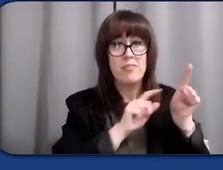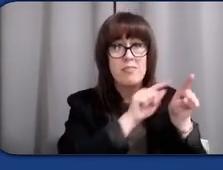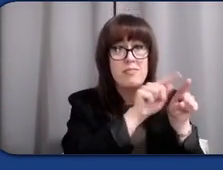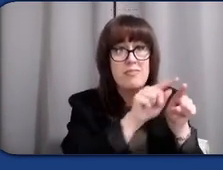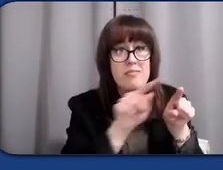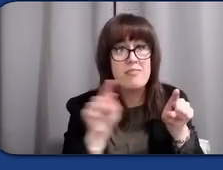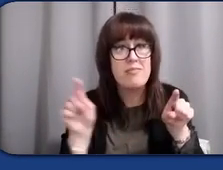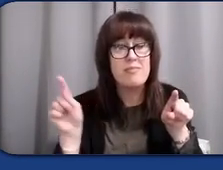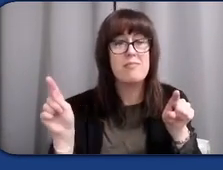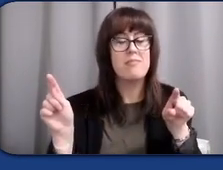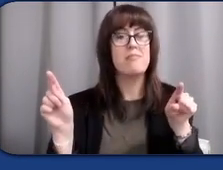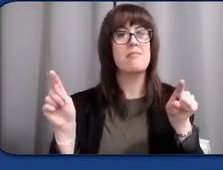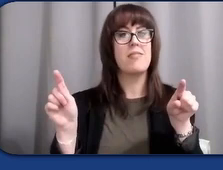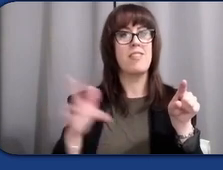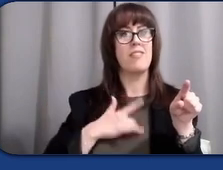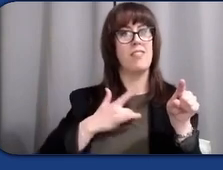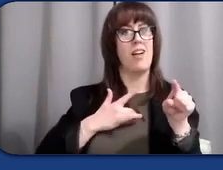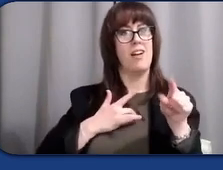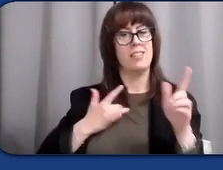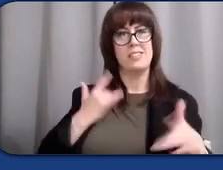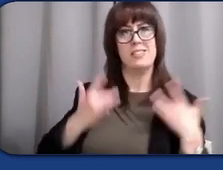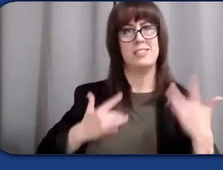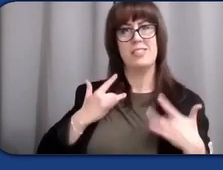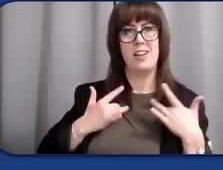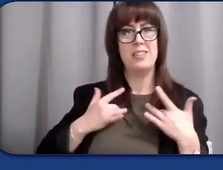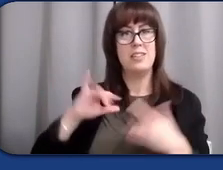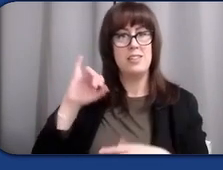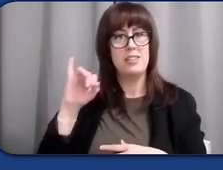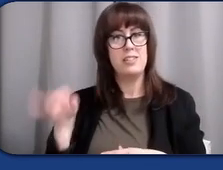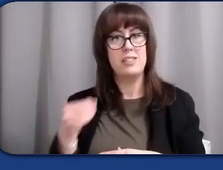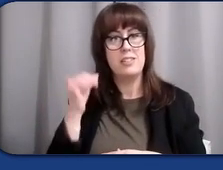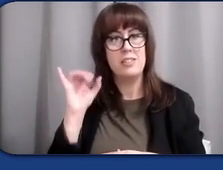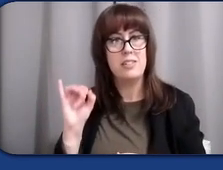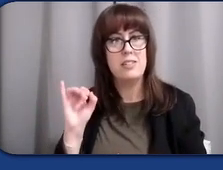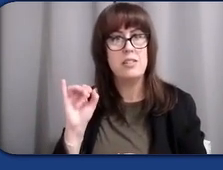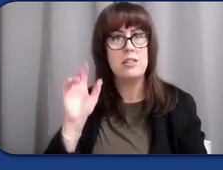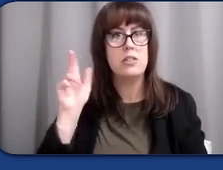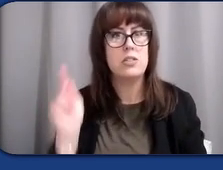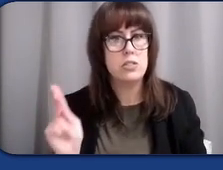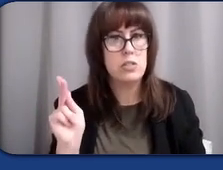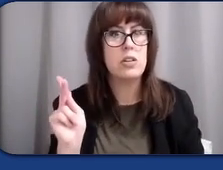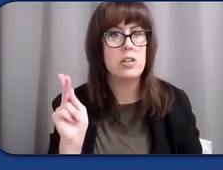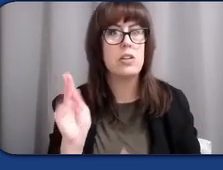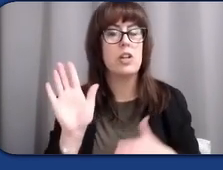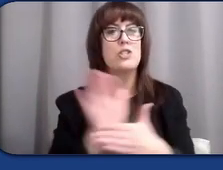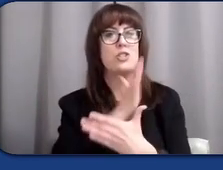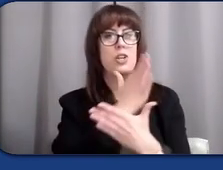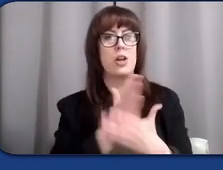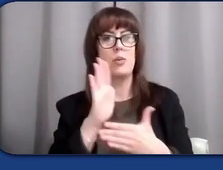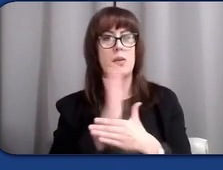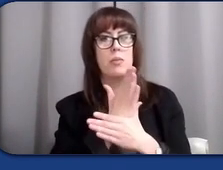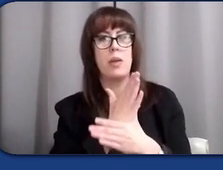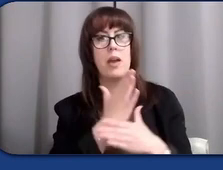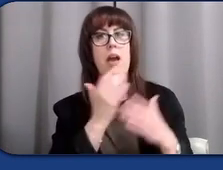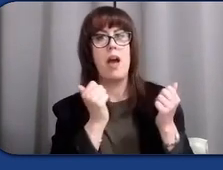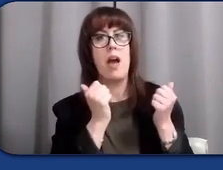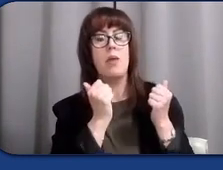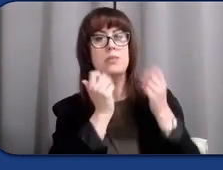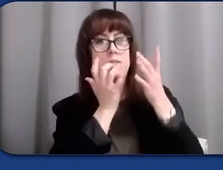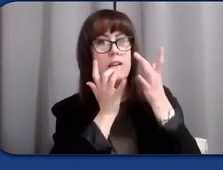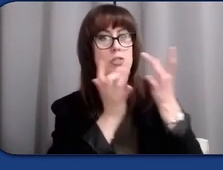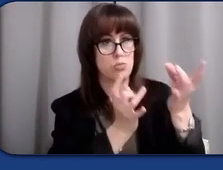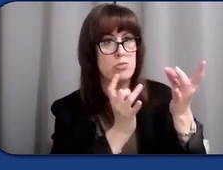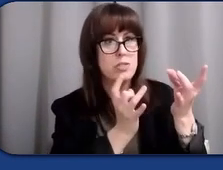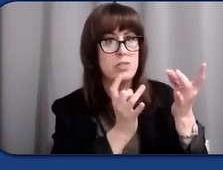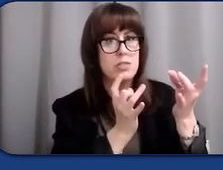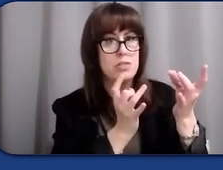excited when Jock shared with me about meeting Gail Prensky in the United States, who I was more interested in the fact